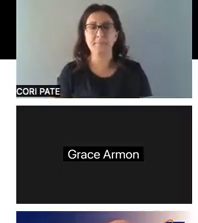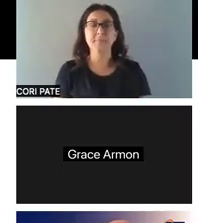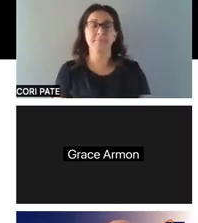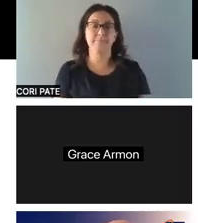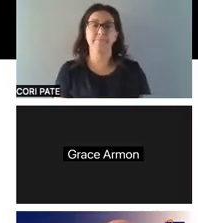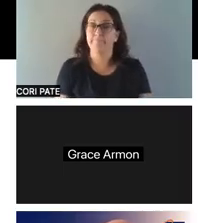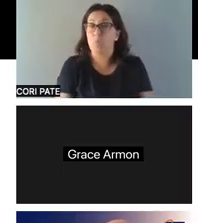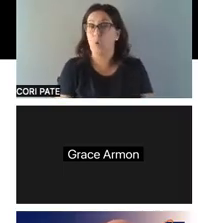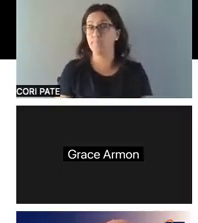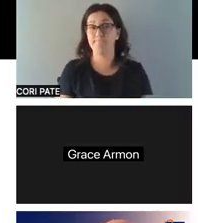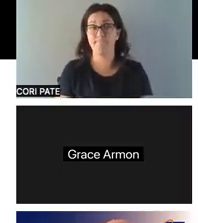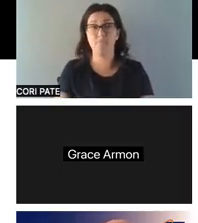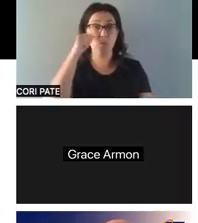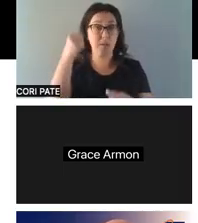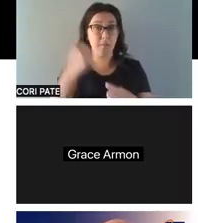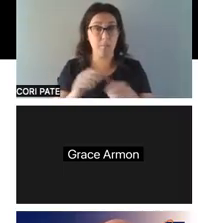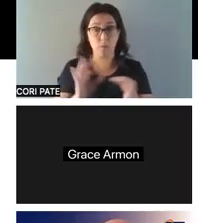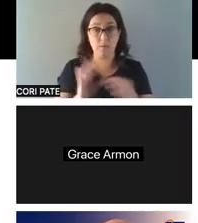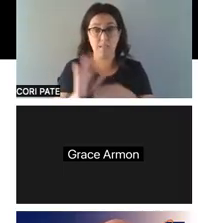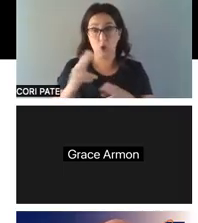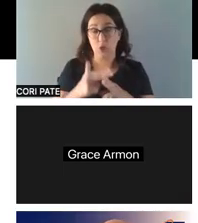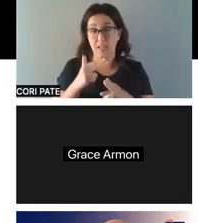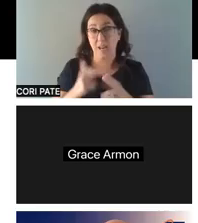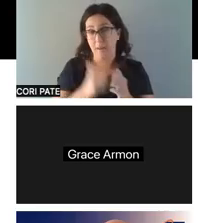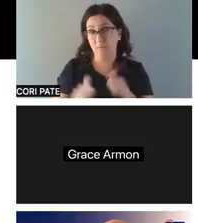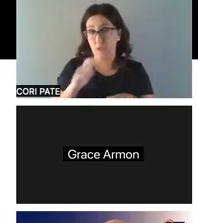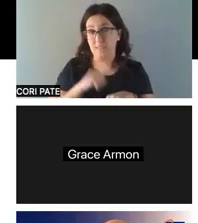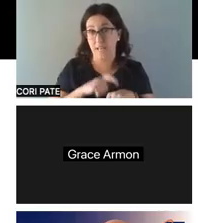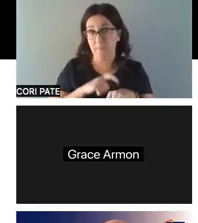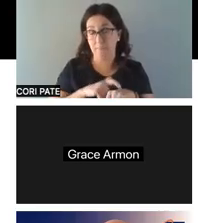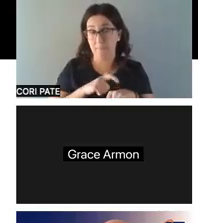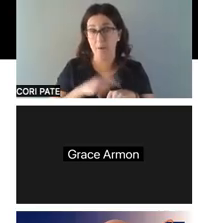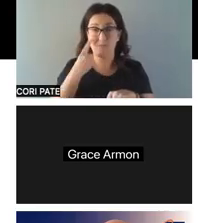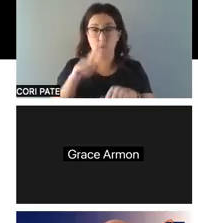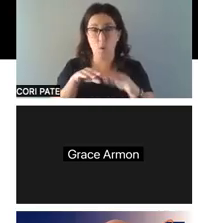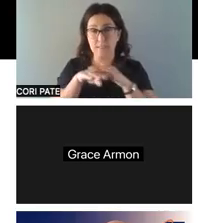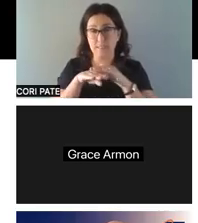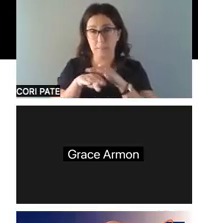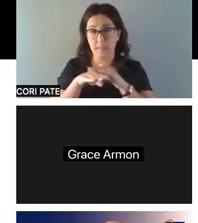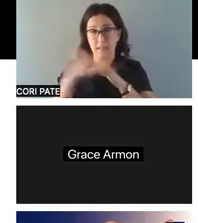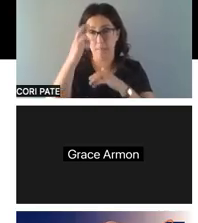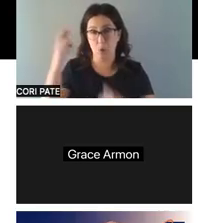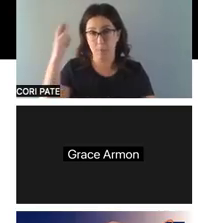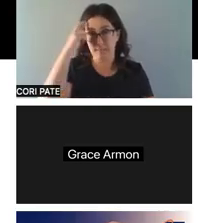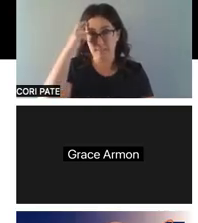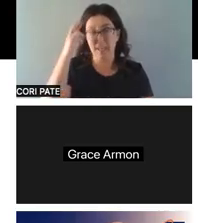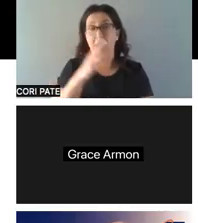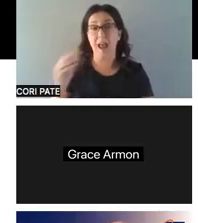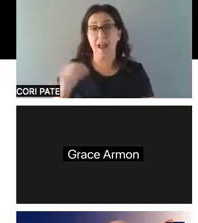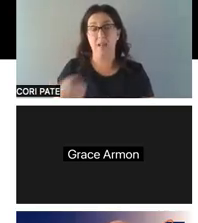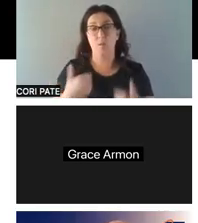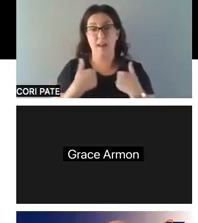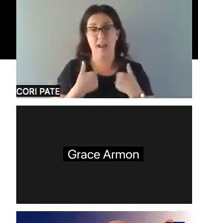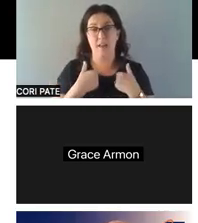please just remember to say your name every time before you talk for accessibility purposes. And we also have our